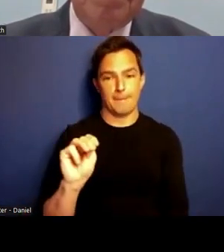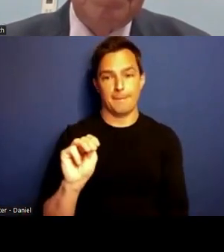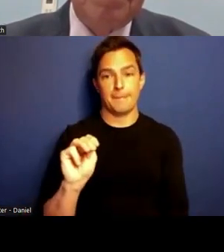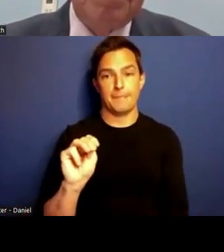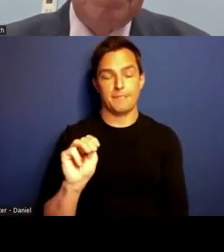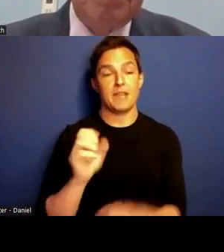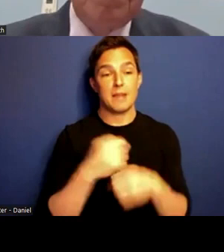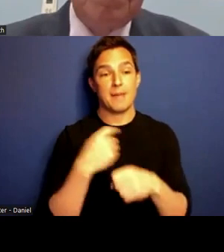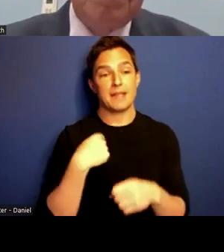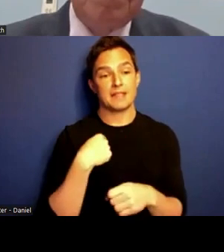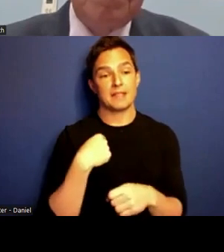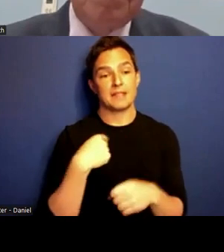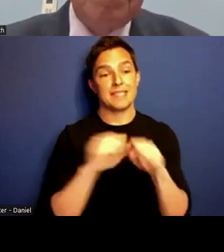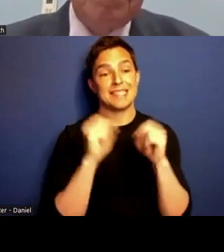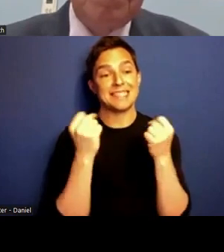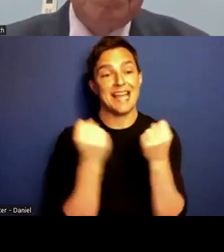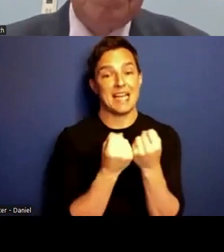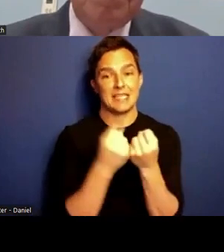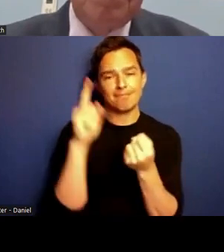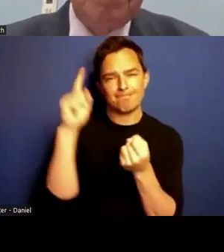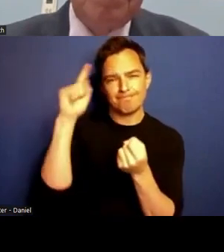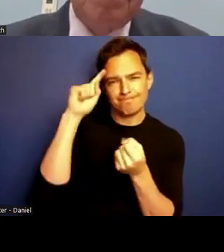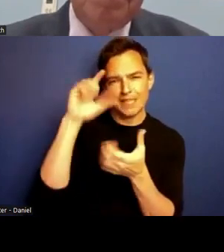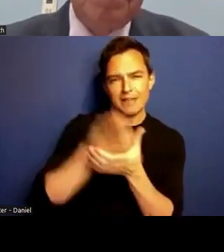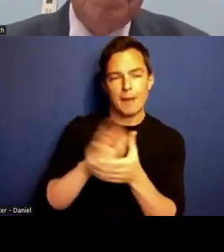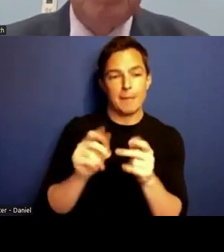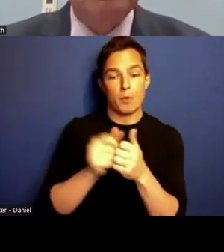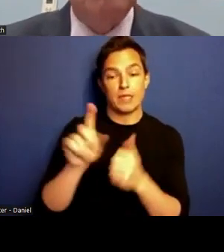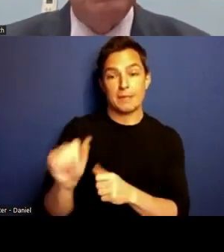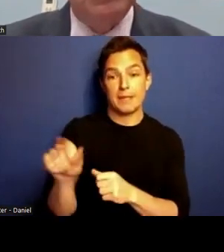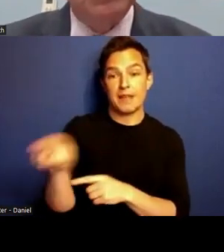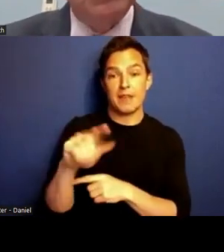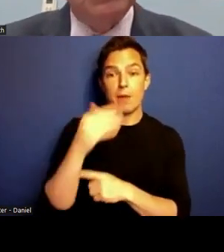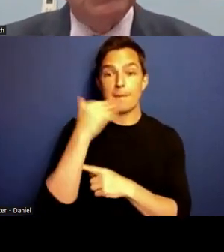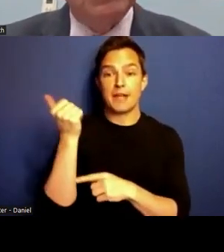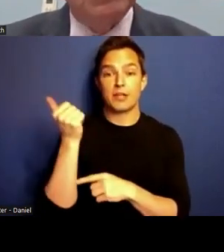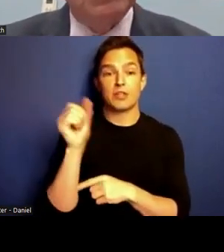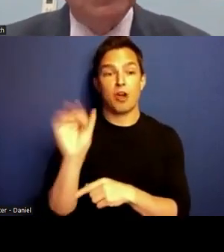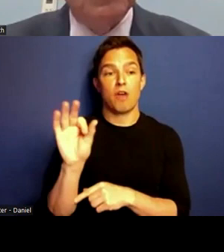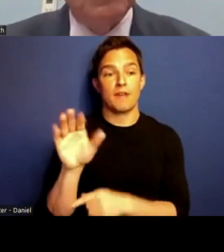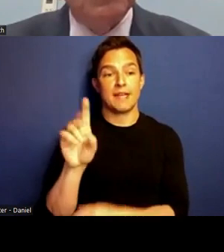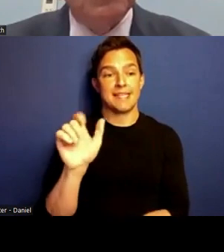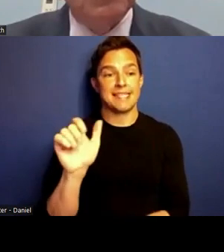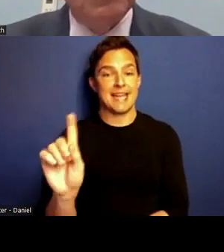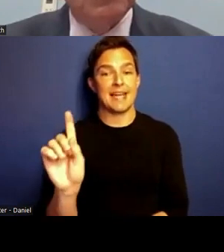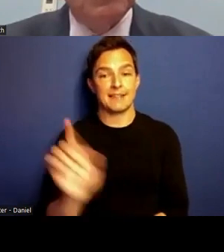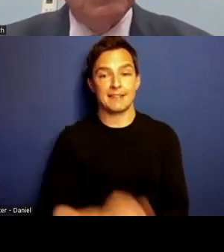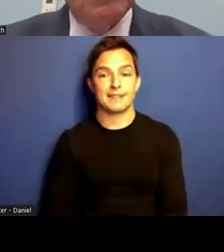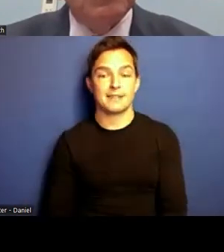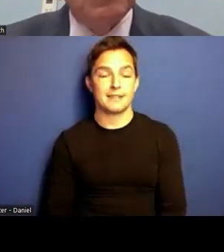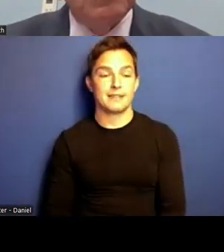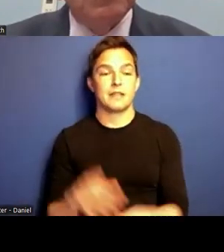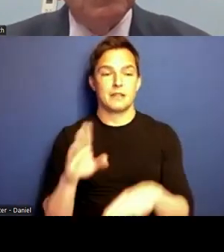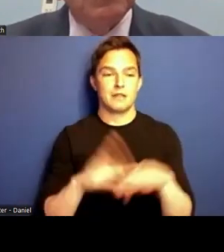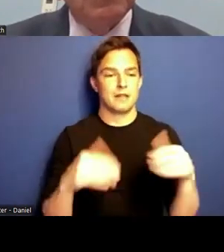makes society believe is that people with disabilities are better off dead than having